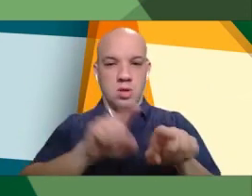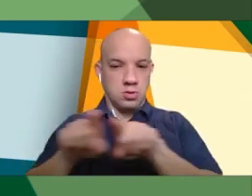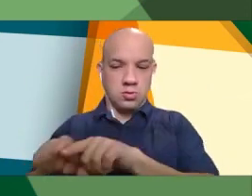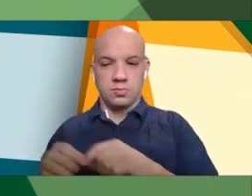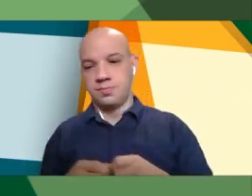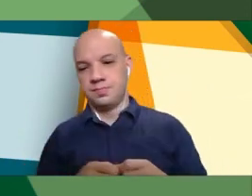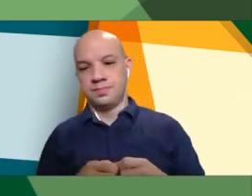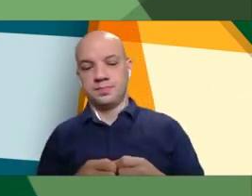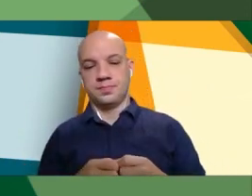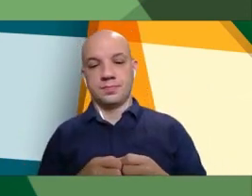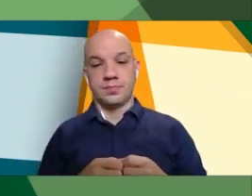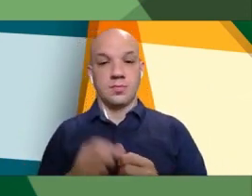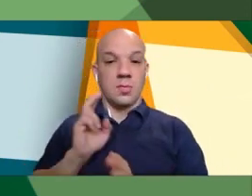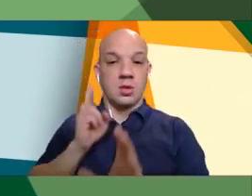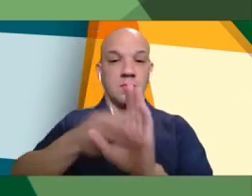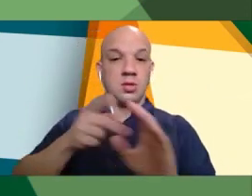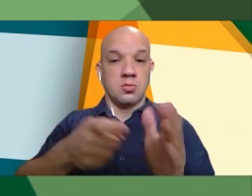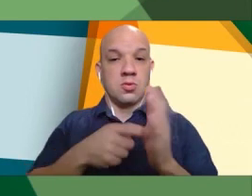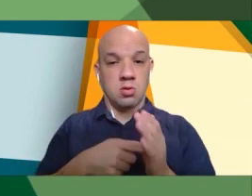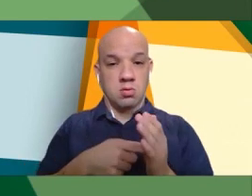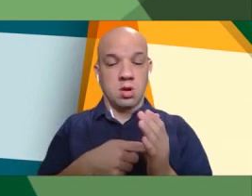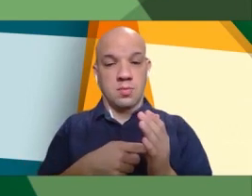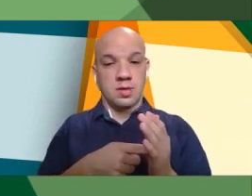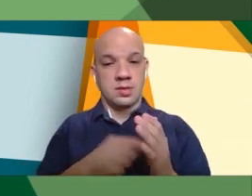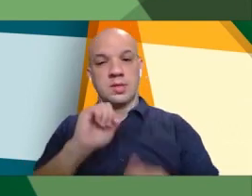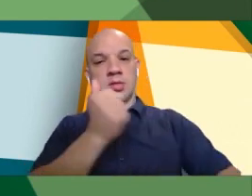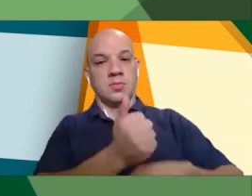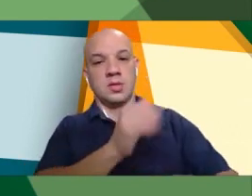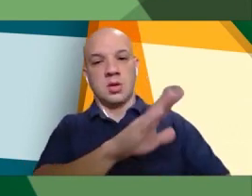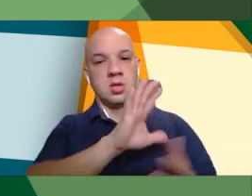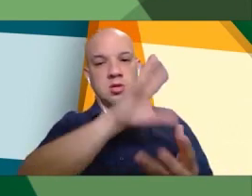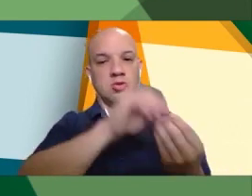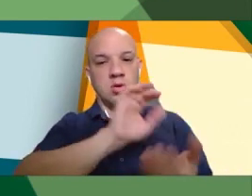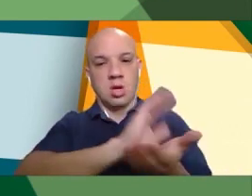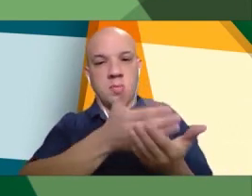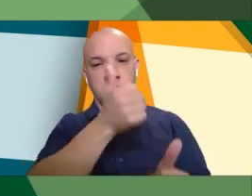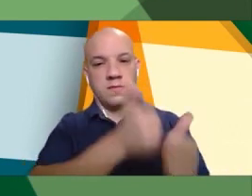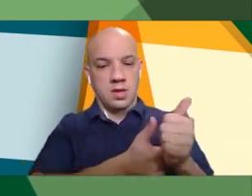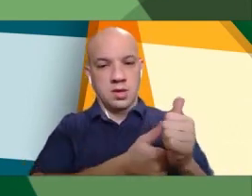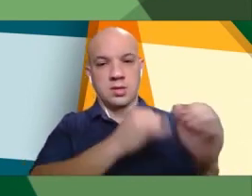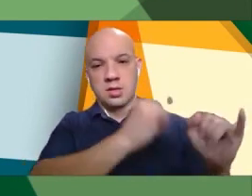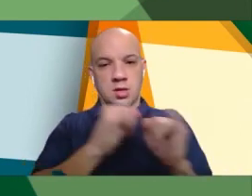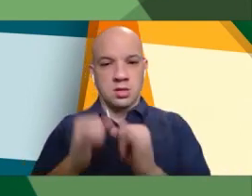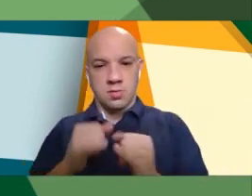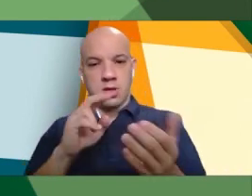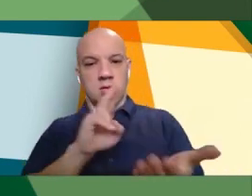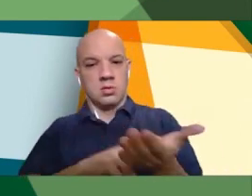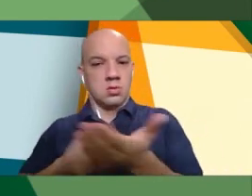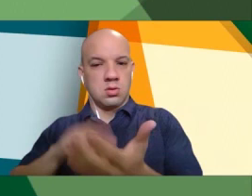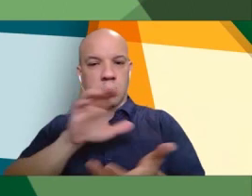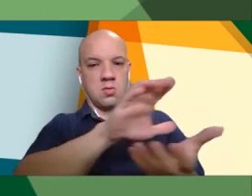The participation requirements is based on the total amount of each individual prime contract awarded by Vivienda.